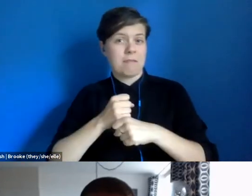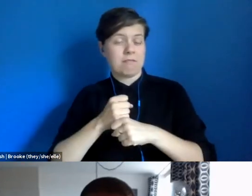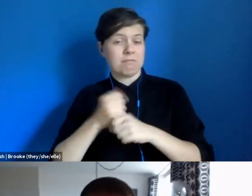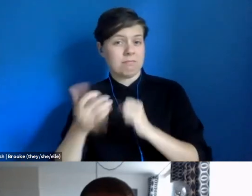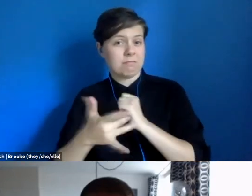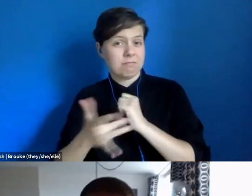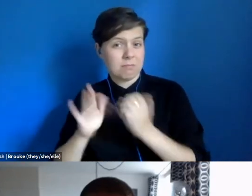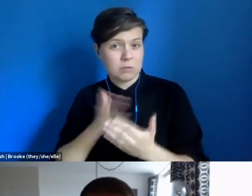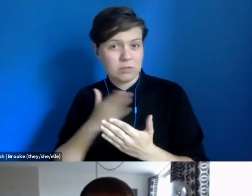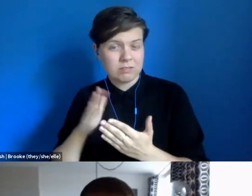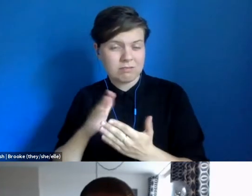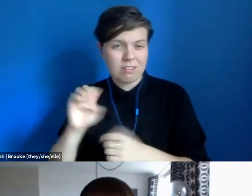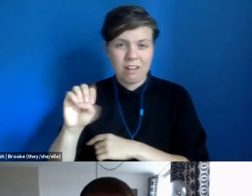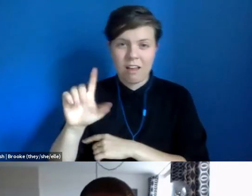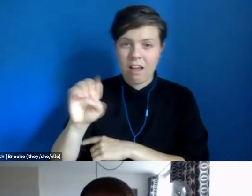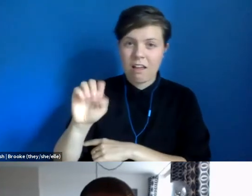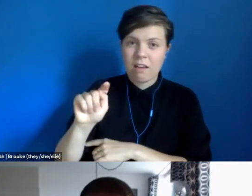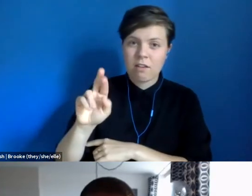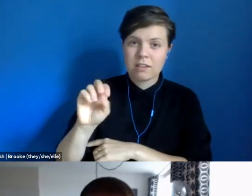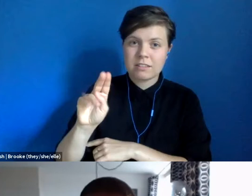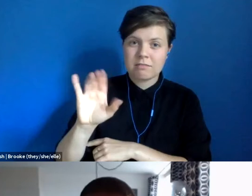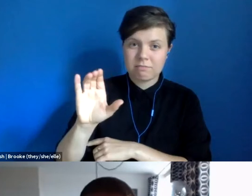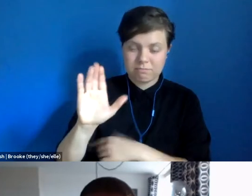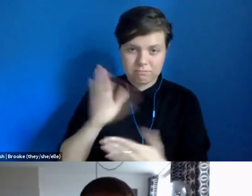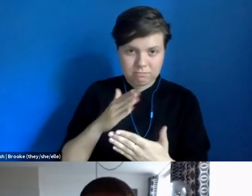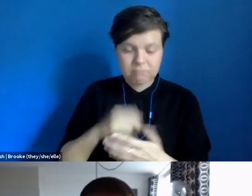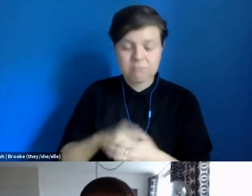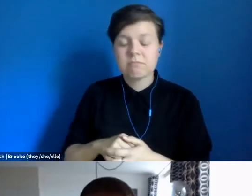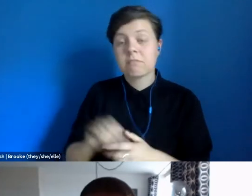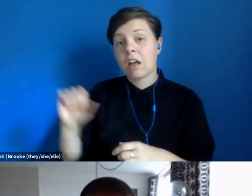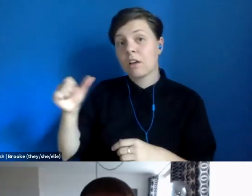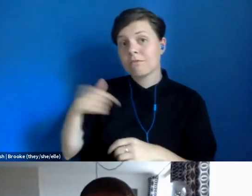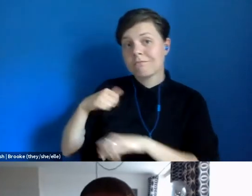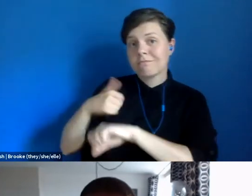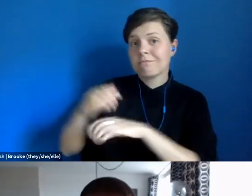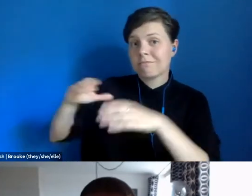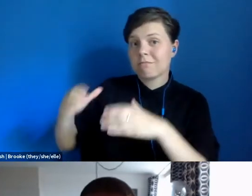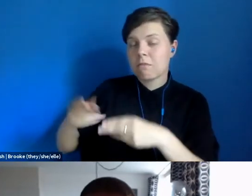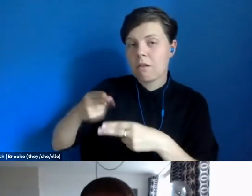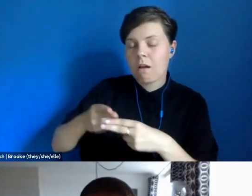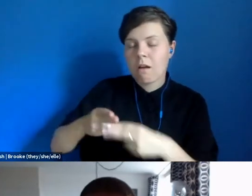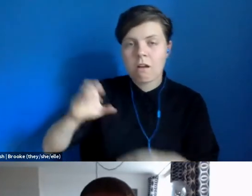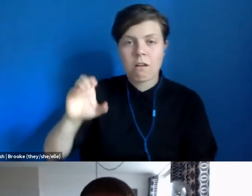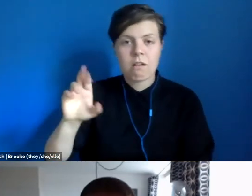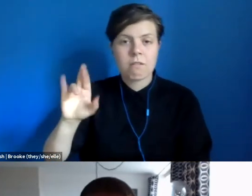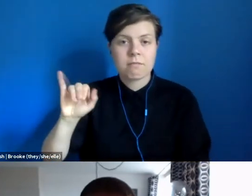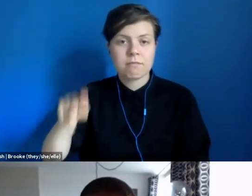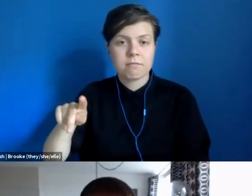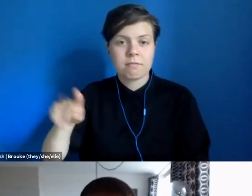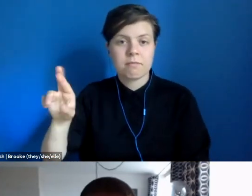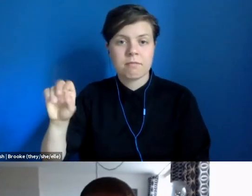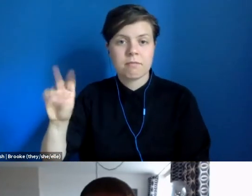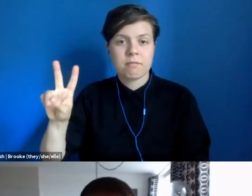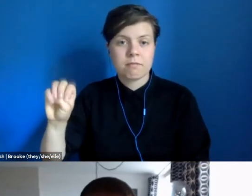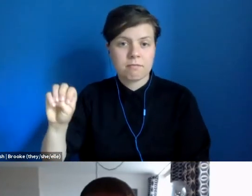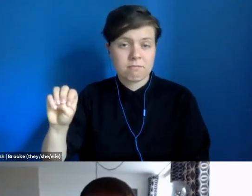also co-founded CRIP RAVE Collective, which is